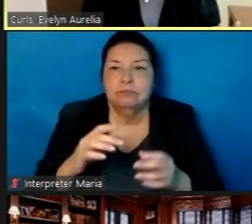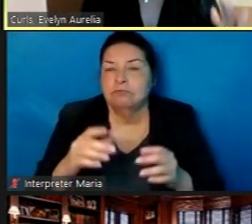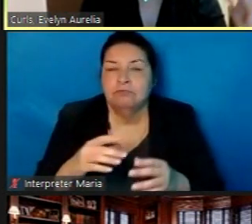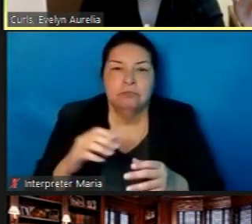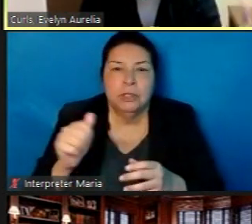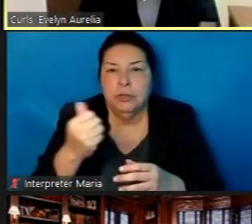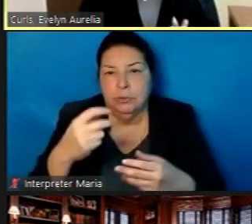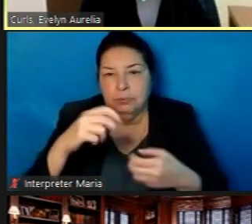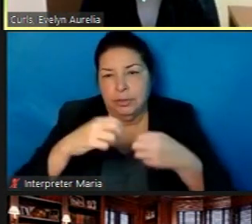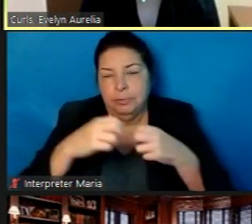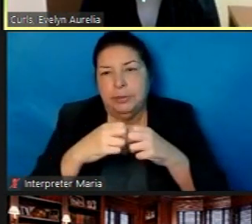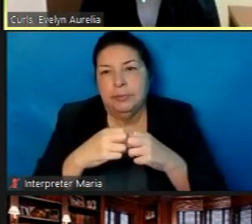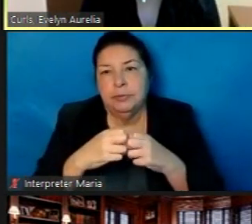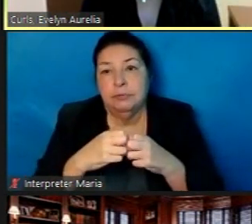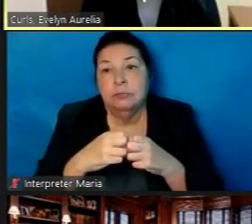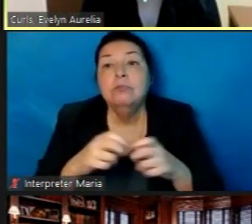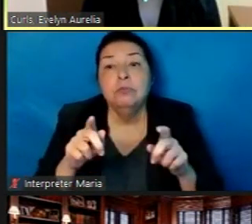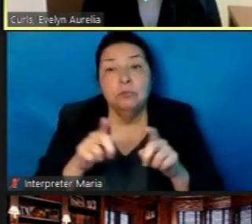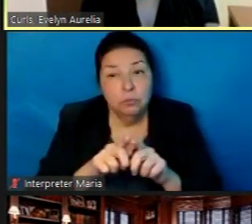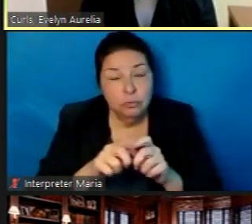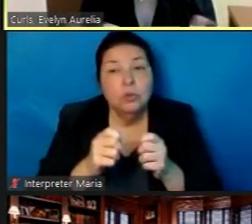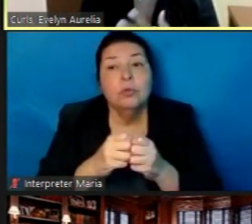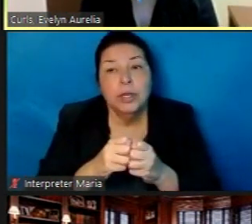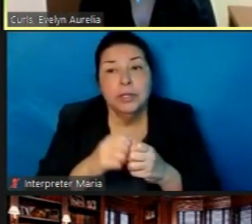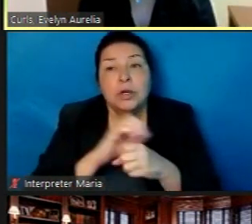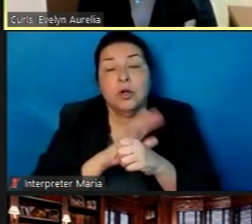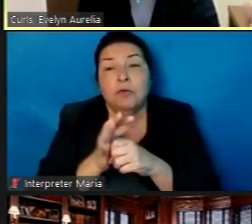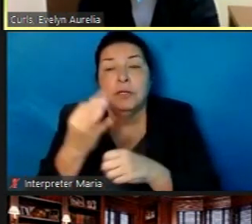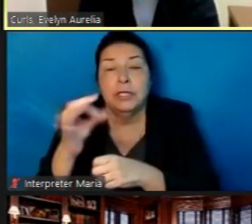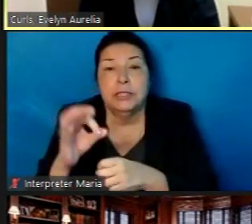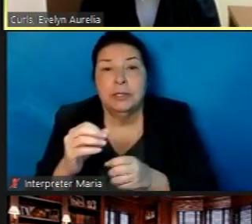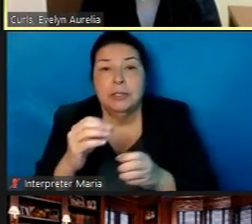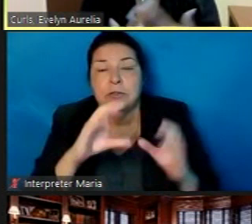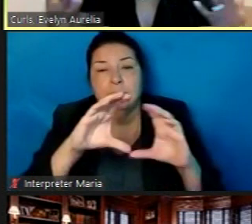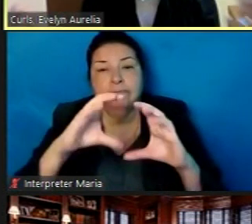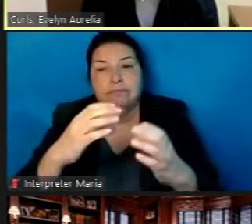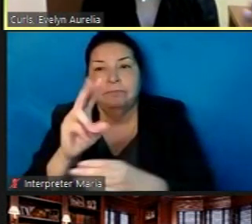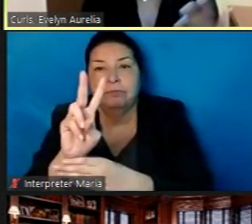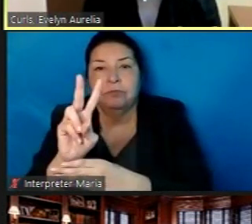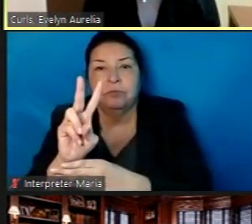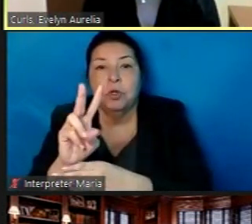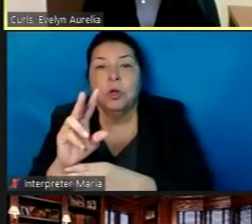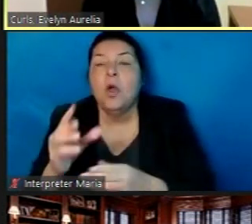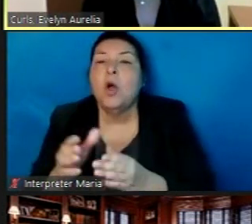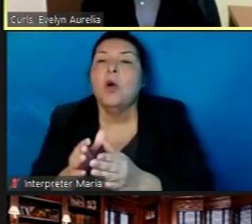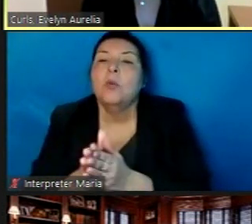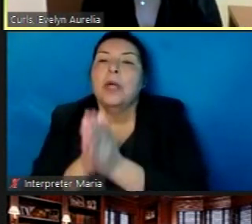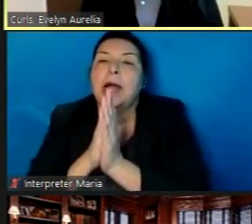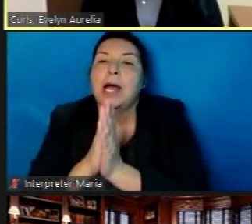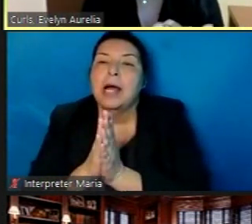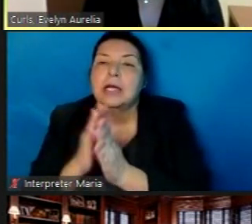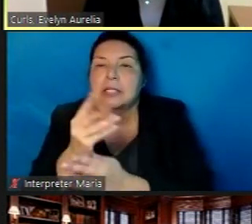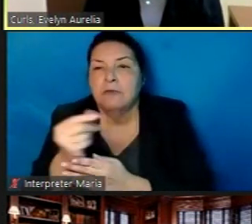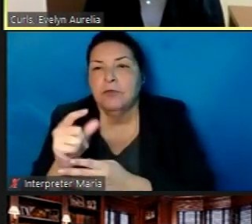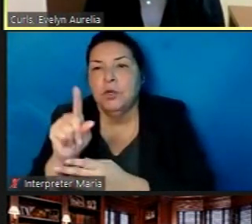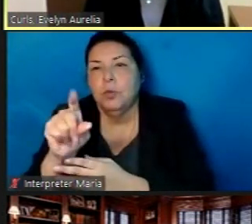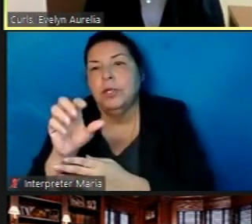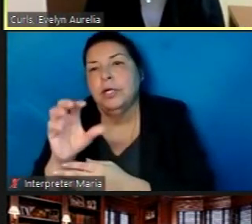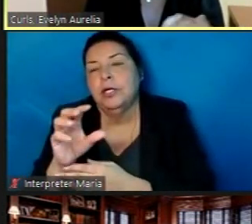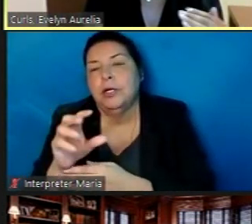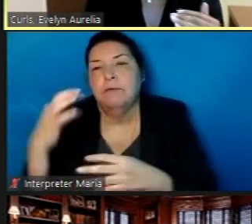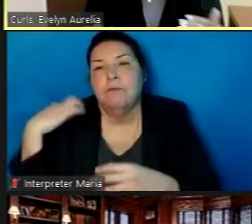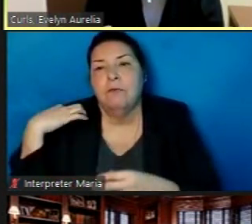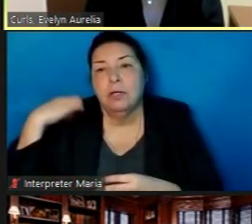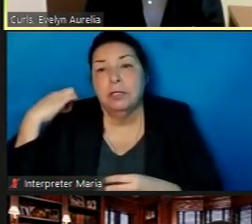vaccine trial, as well as for the COVID-19 vaccine. Phase 2 is where we recruit several hundred volunteers. And this is where we can